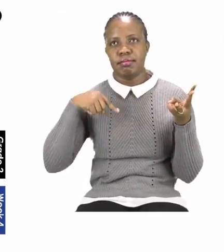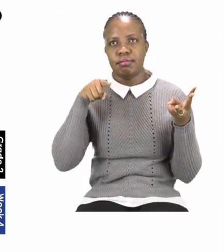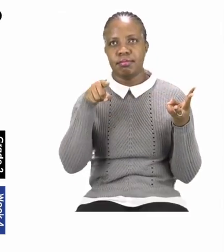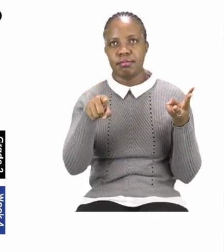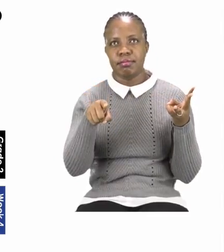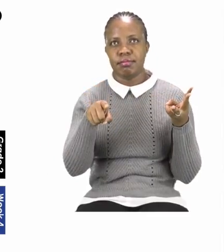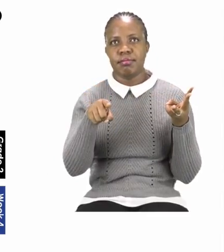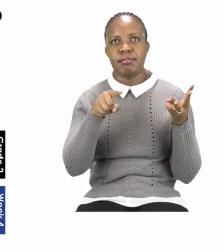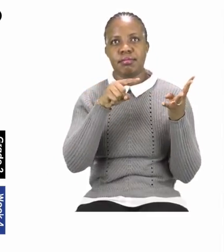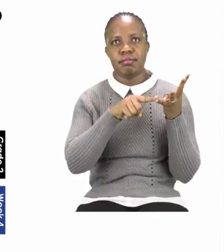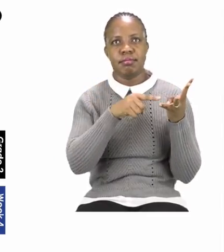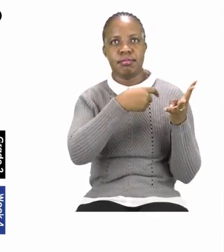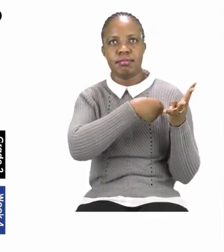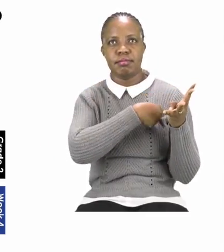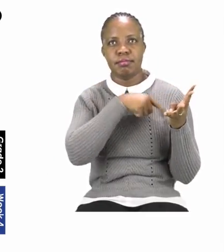she,